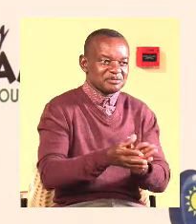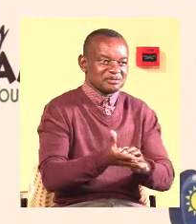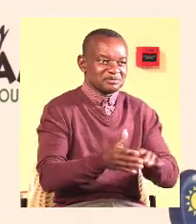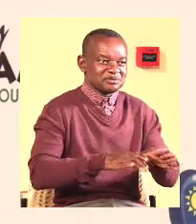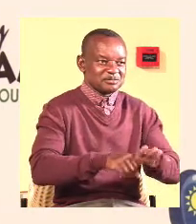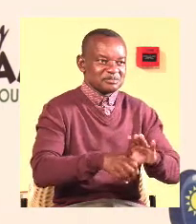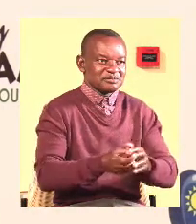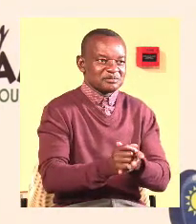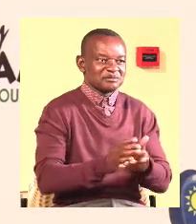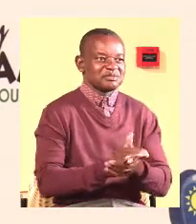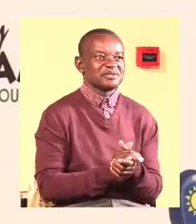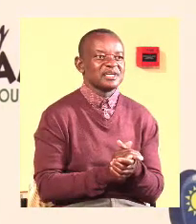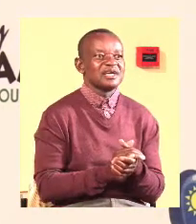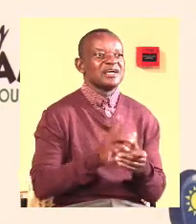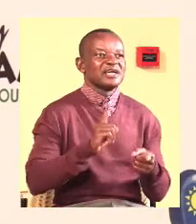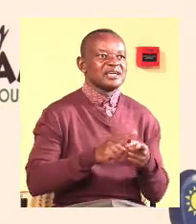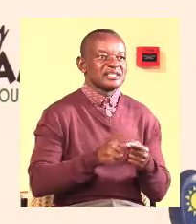hands.